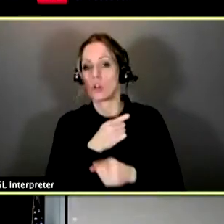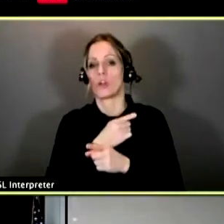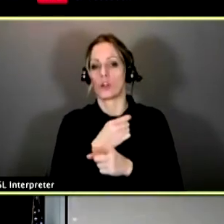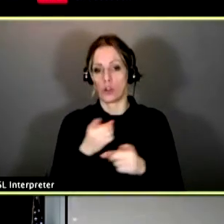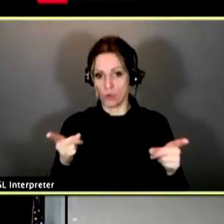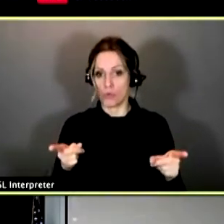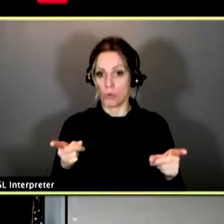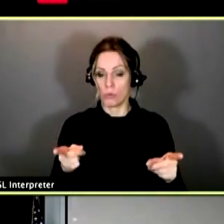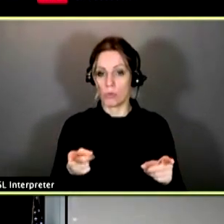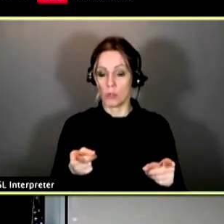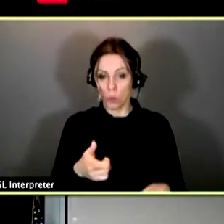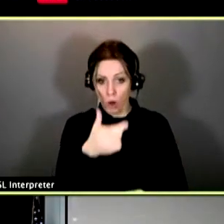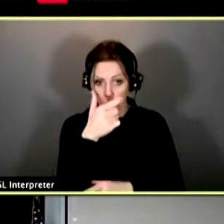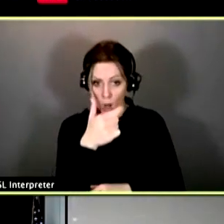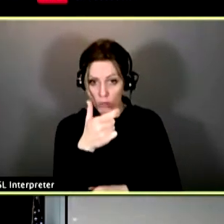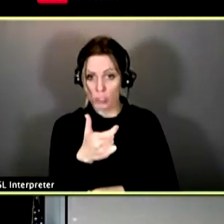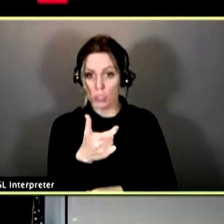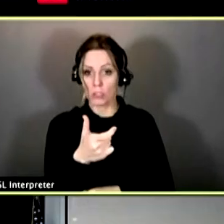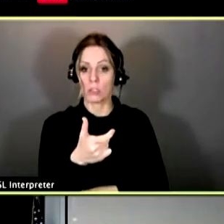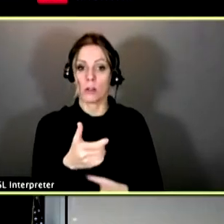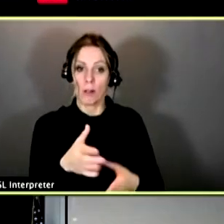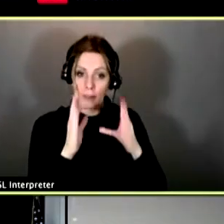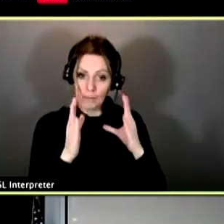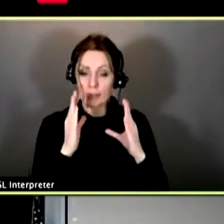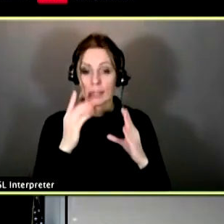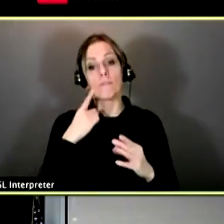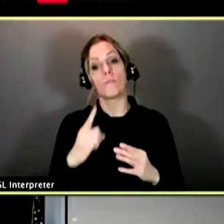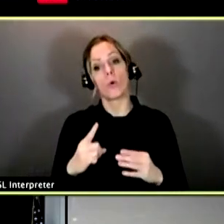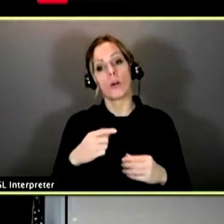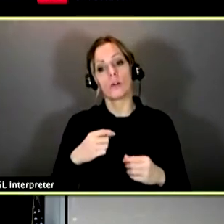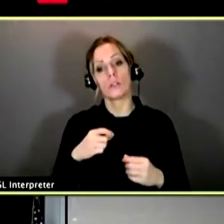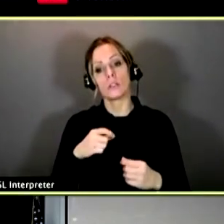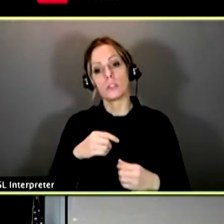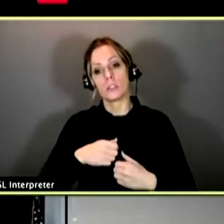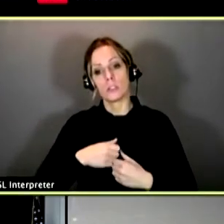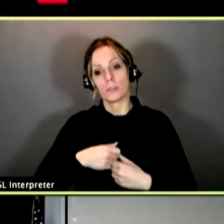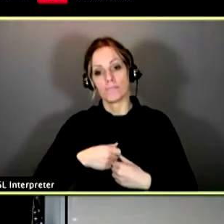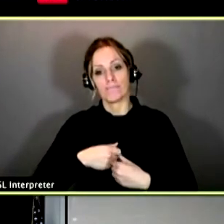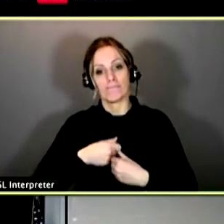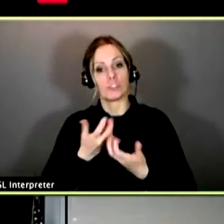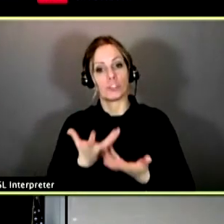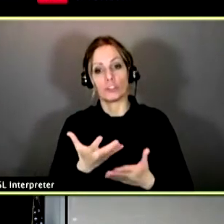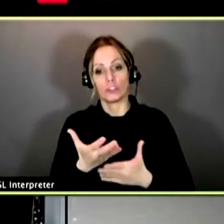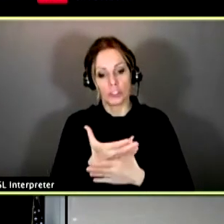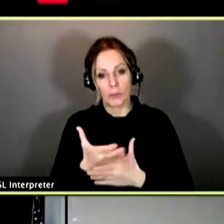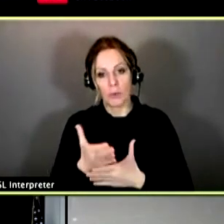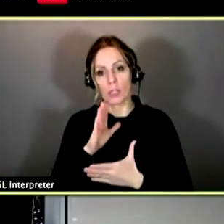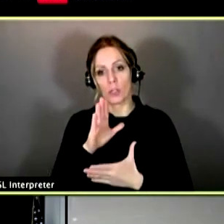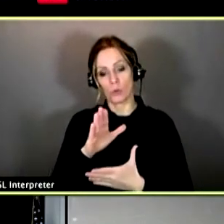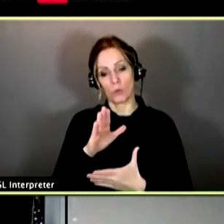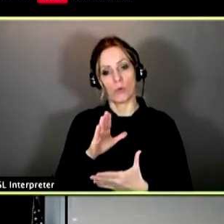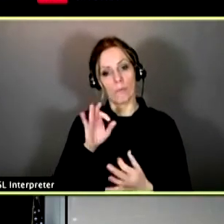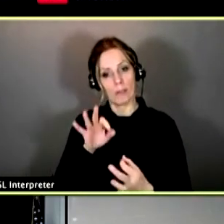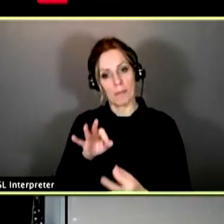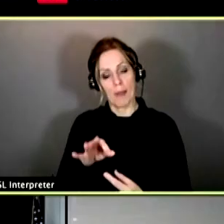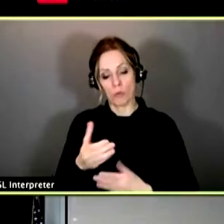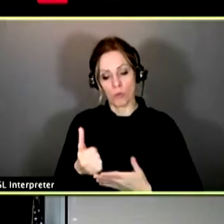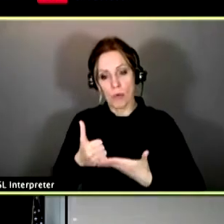are watching, for giving of yourselves tonight, for giving us your feedback, for helping make Salt Lake City a better place. So